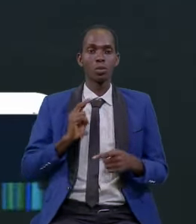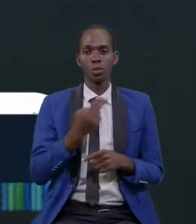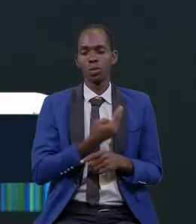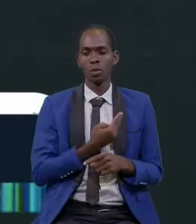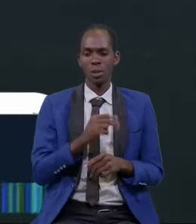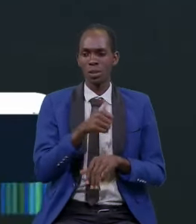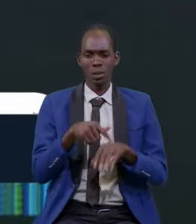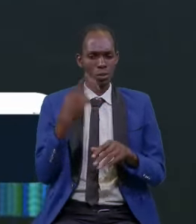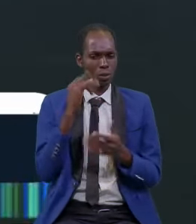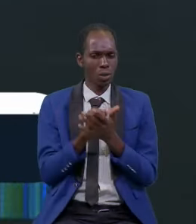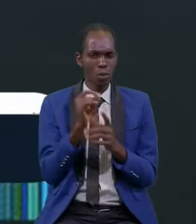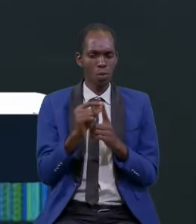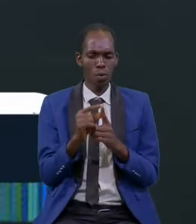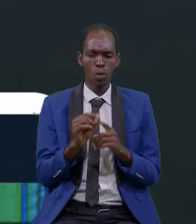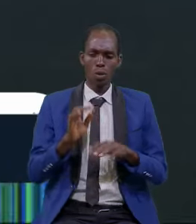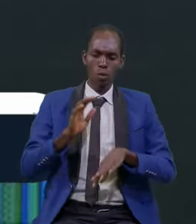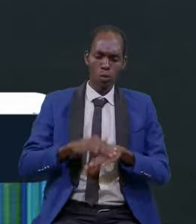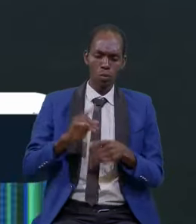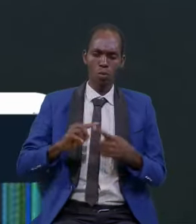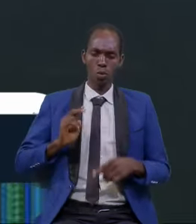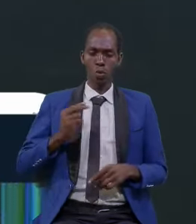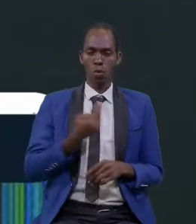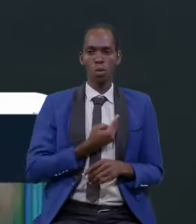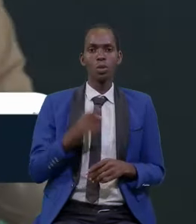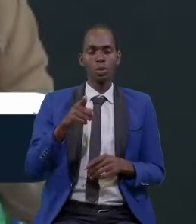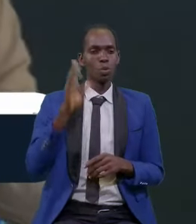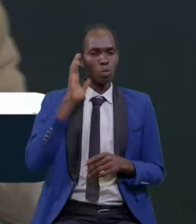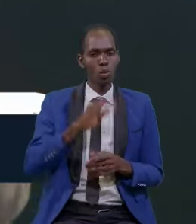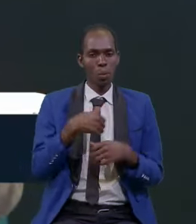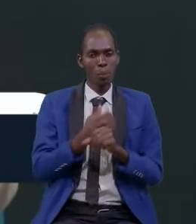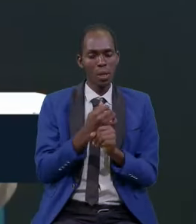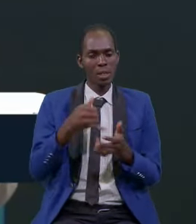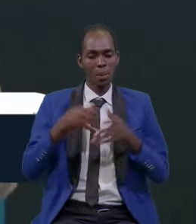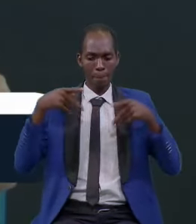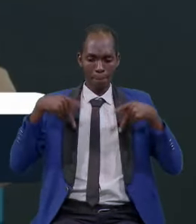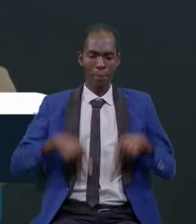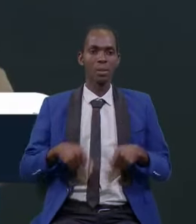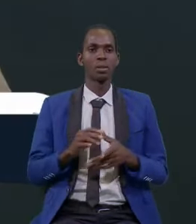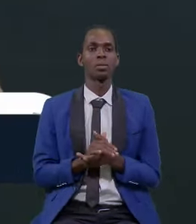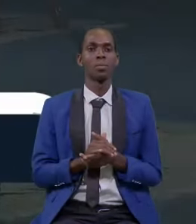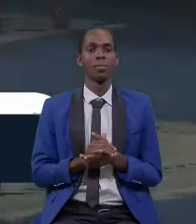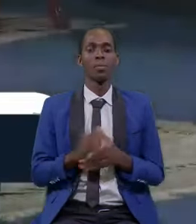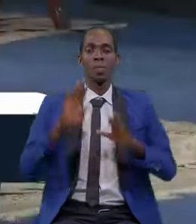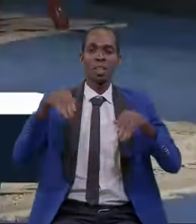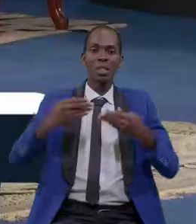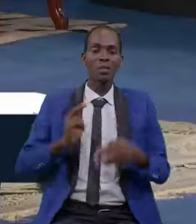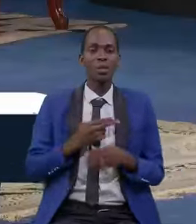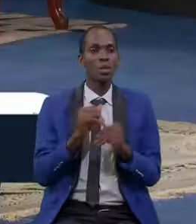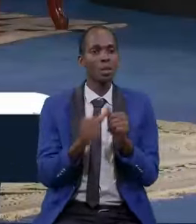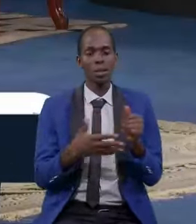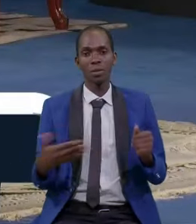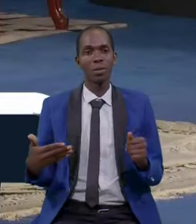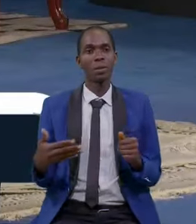unto us, you personalize it. It's giving everything to us. And to me, say to